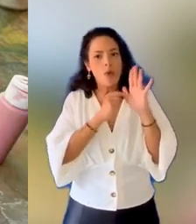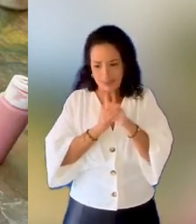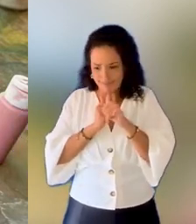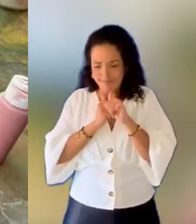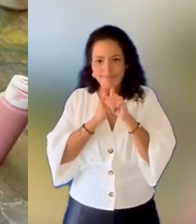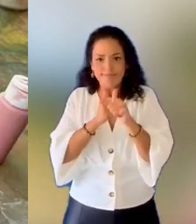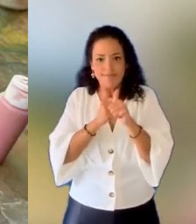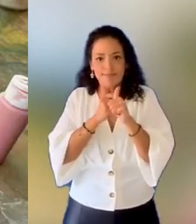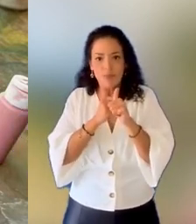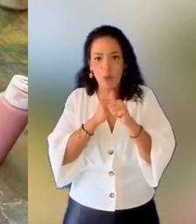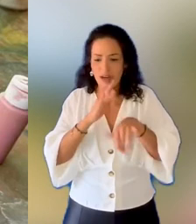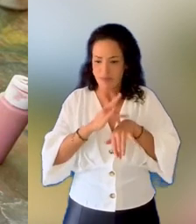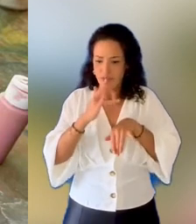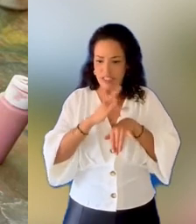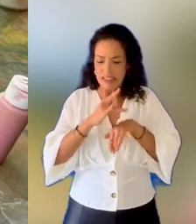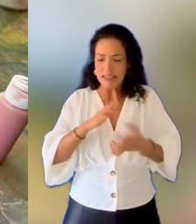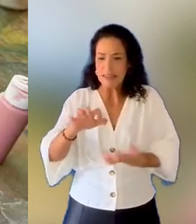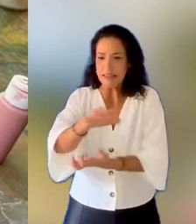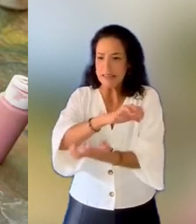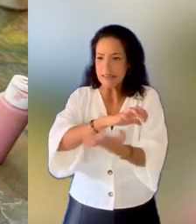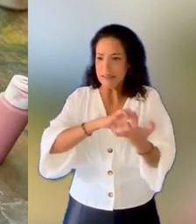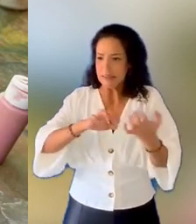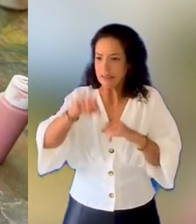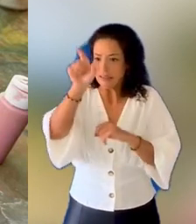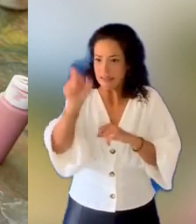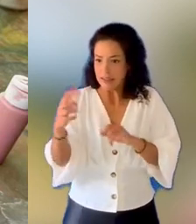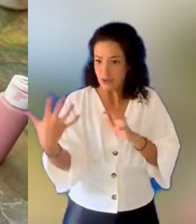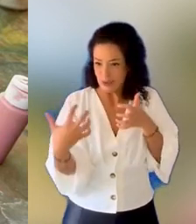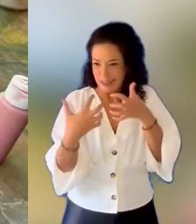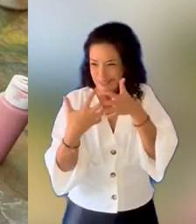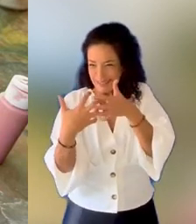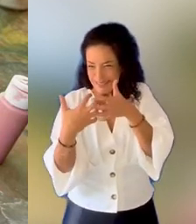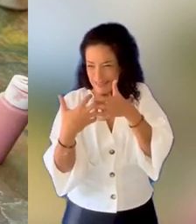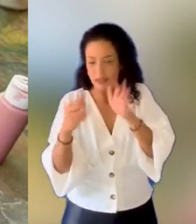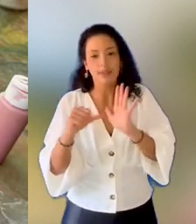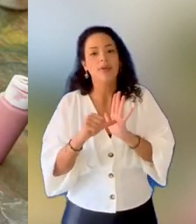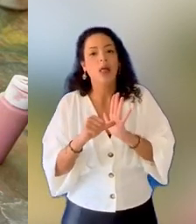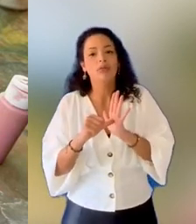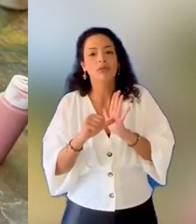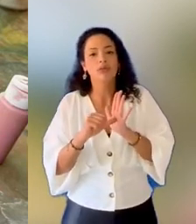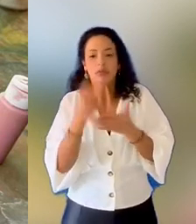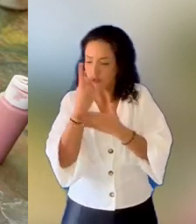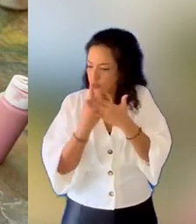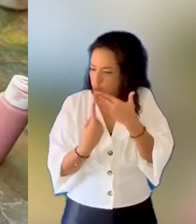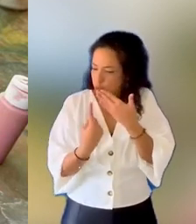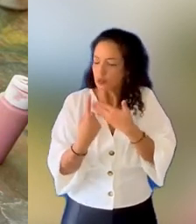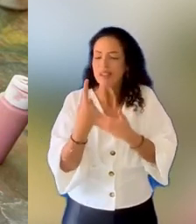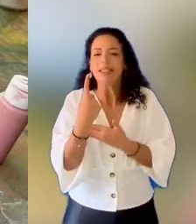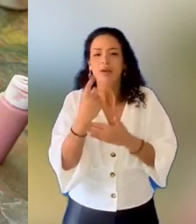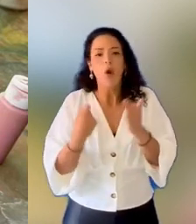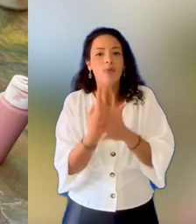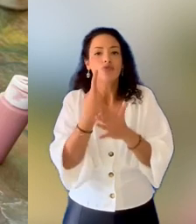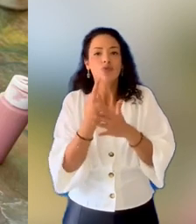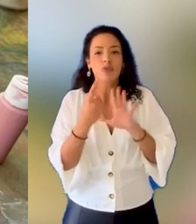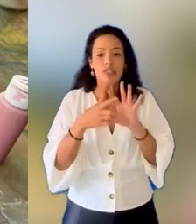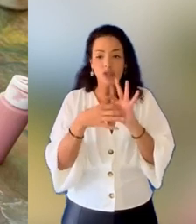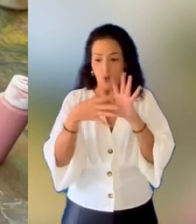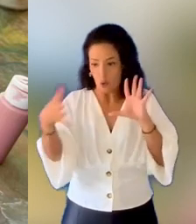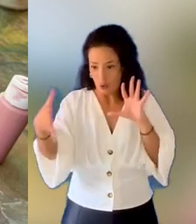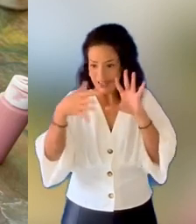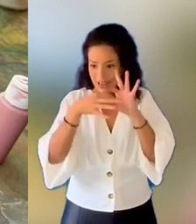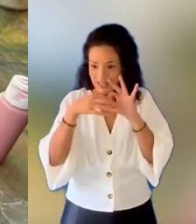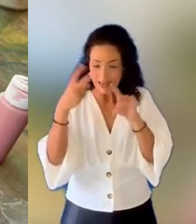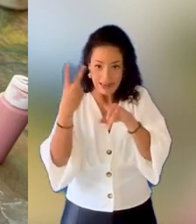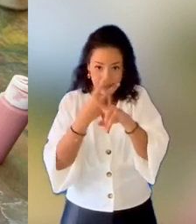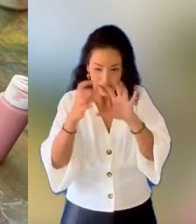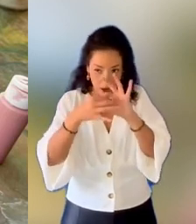with complexity and engagement presents a challenge. They offer unique opportunities for connection and reconnection in ways